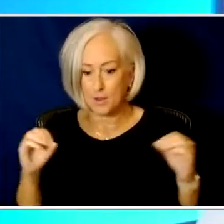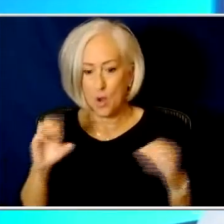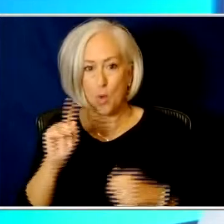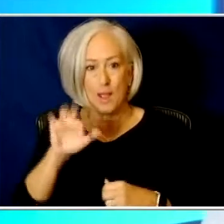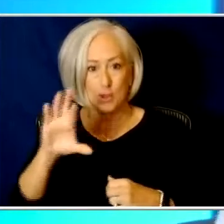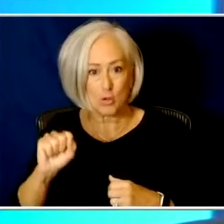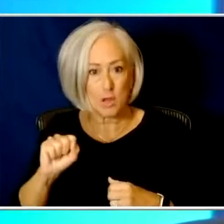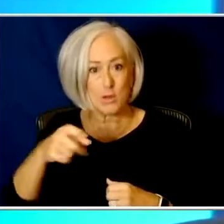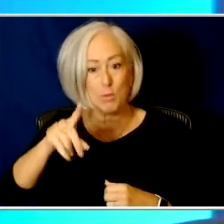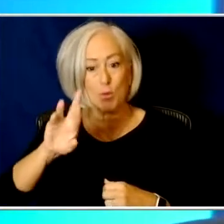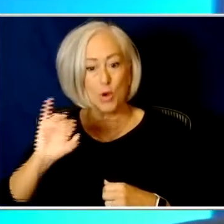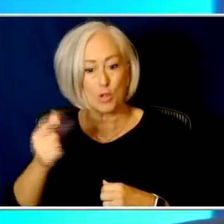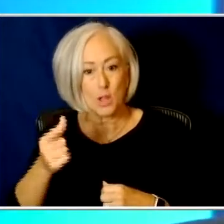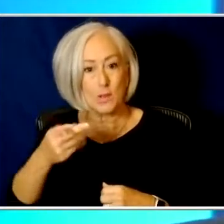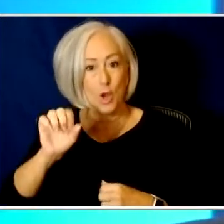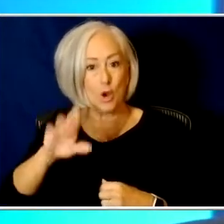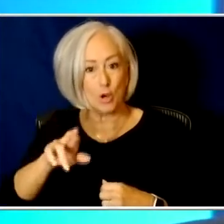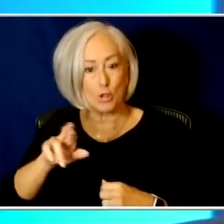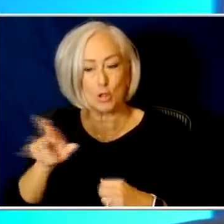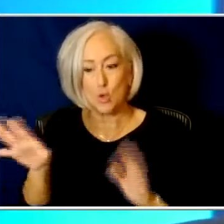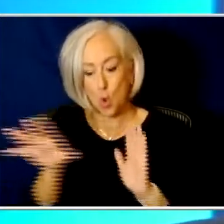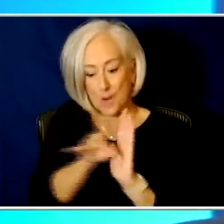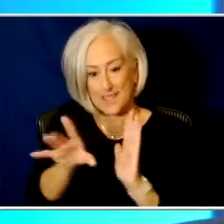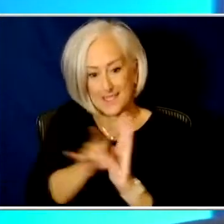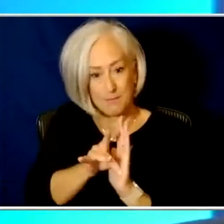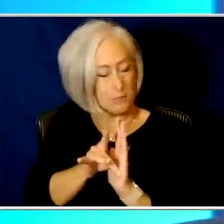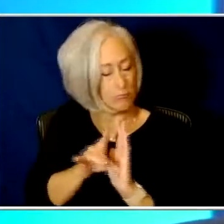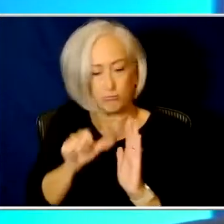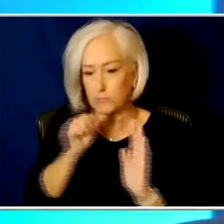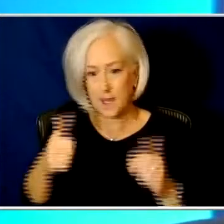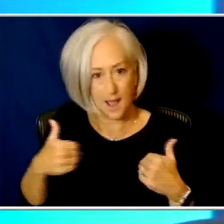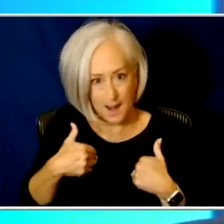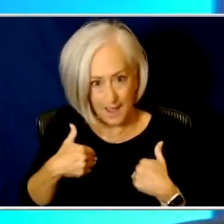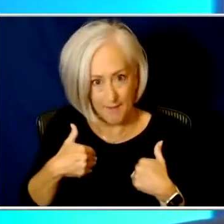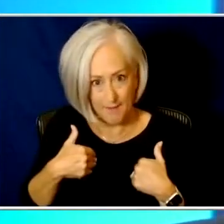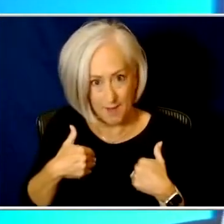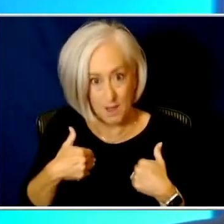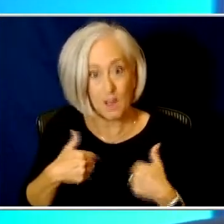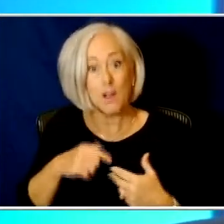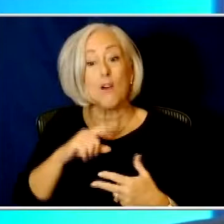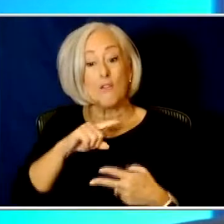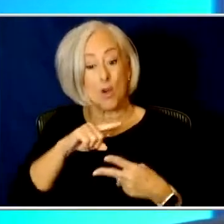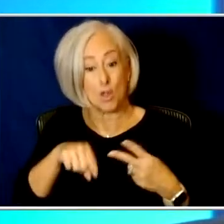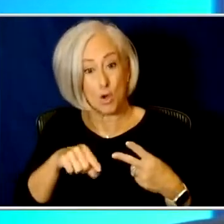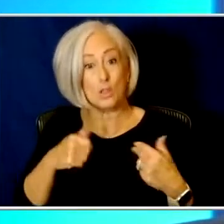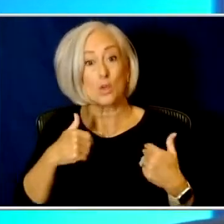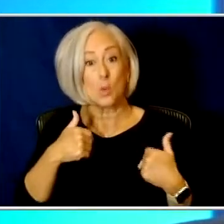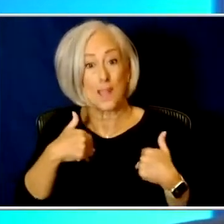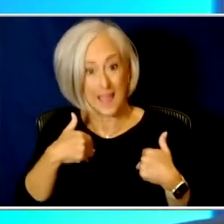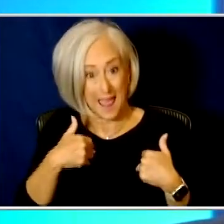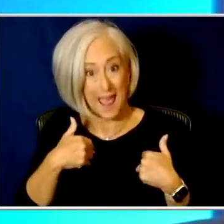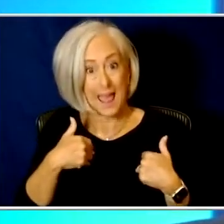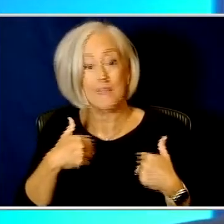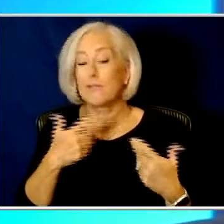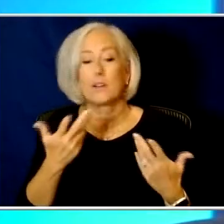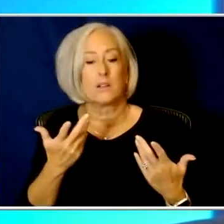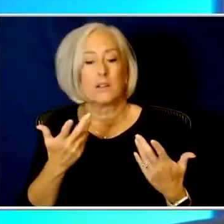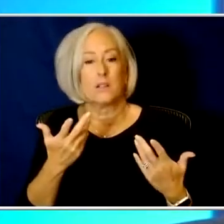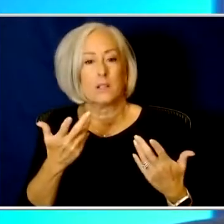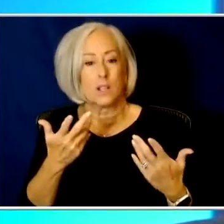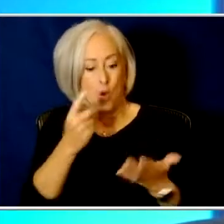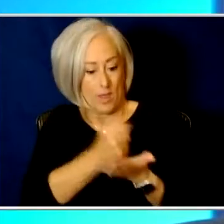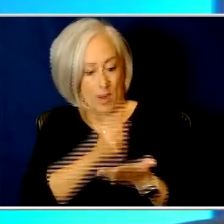HER2 receptors. And those breast cancers, we have targeted therapies for them. But triple negative, we do not have any targeted therapies. So